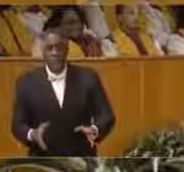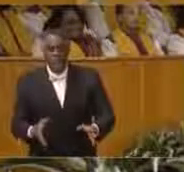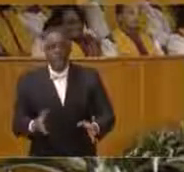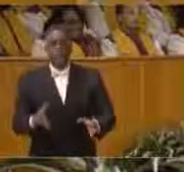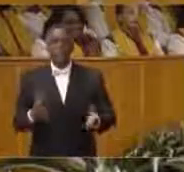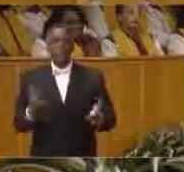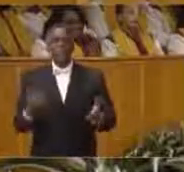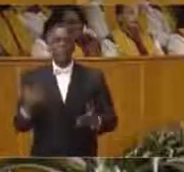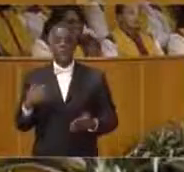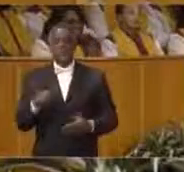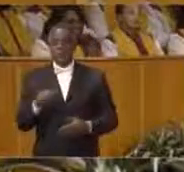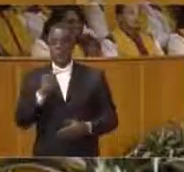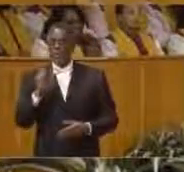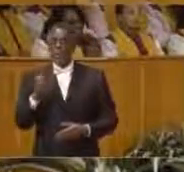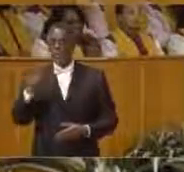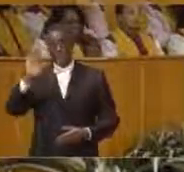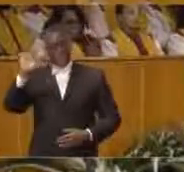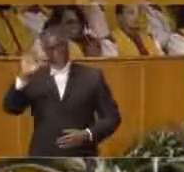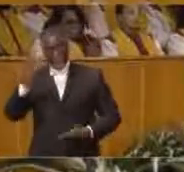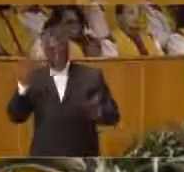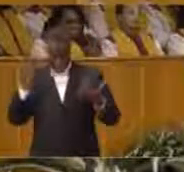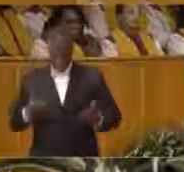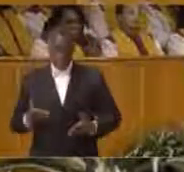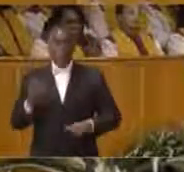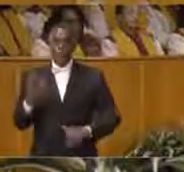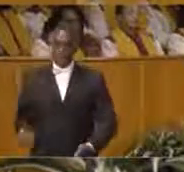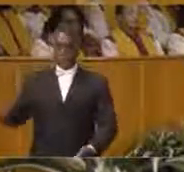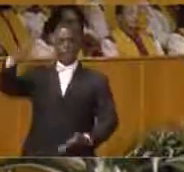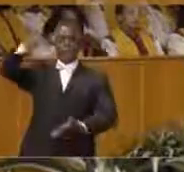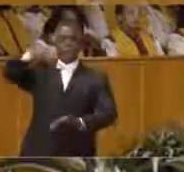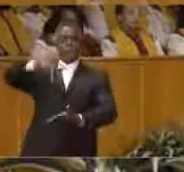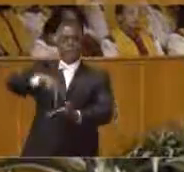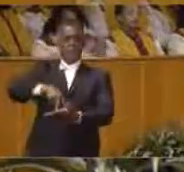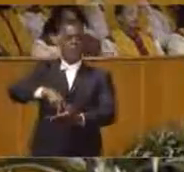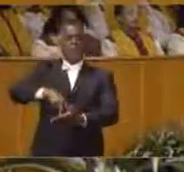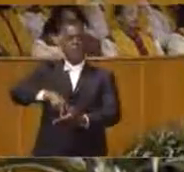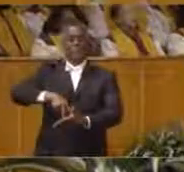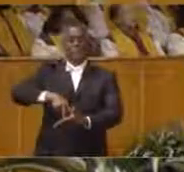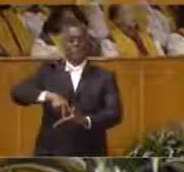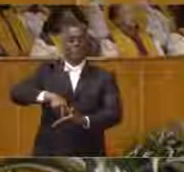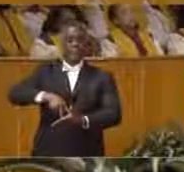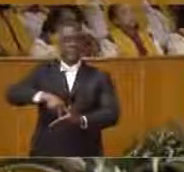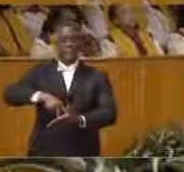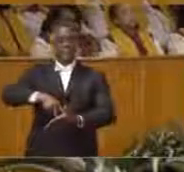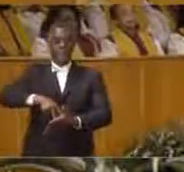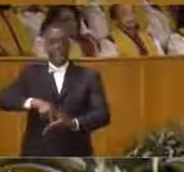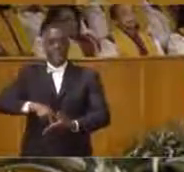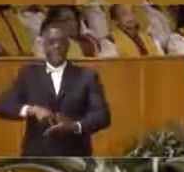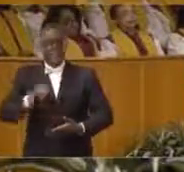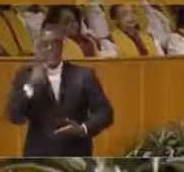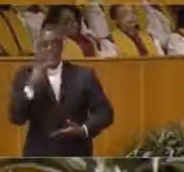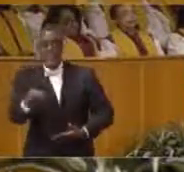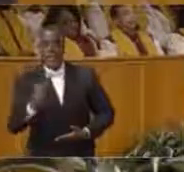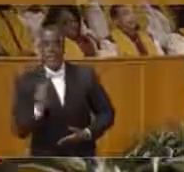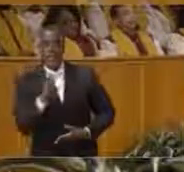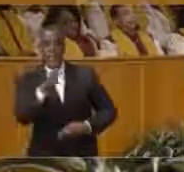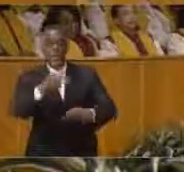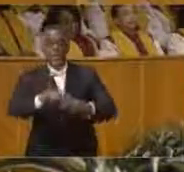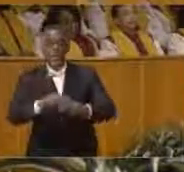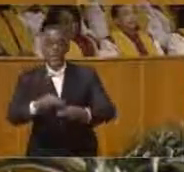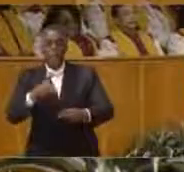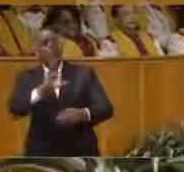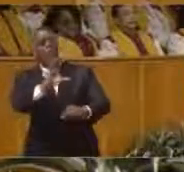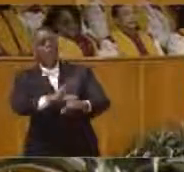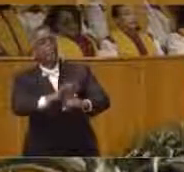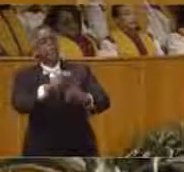you didn't just wave your hand. No. You had to stand up, give us your name, and tell us what church